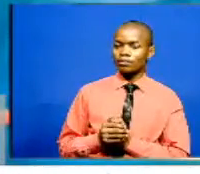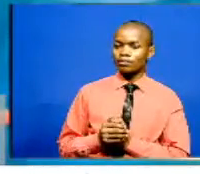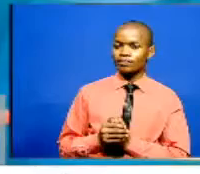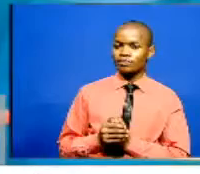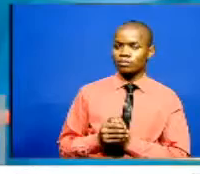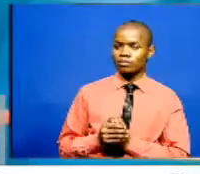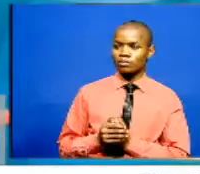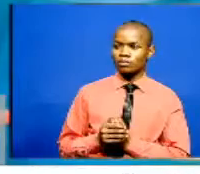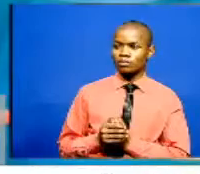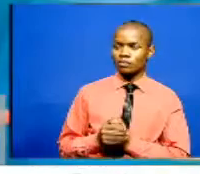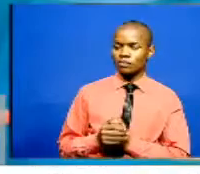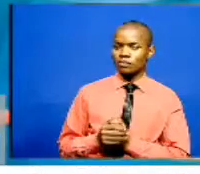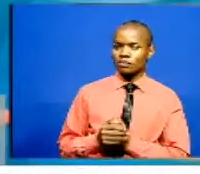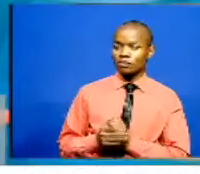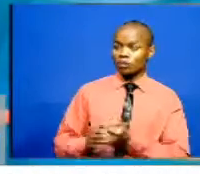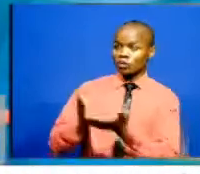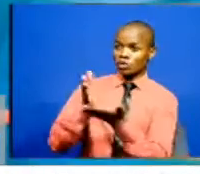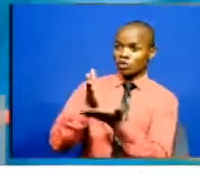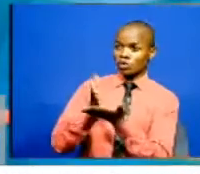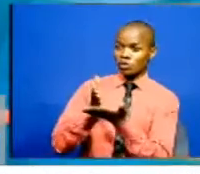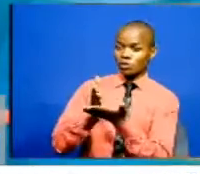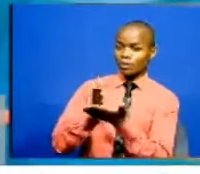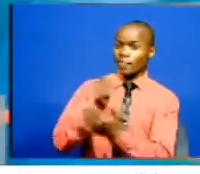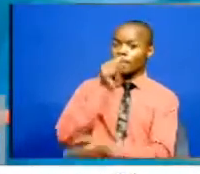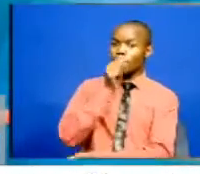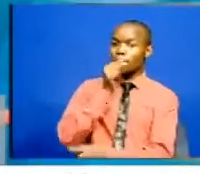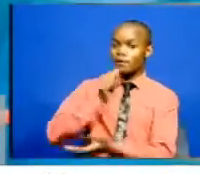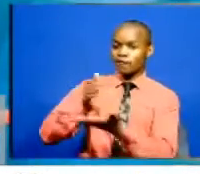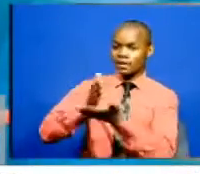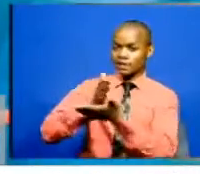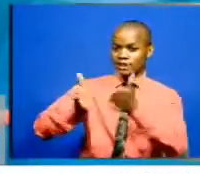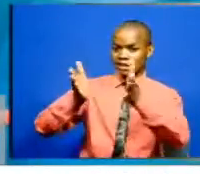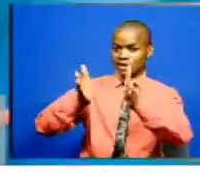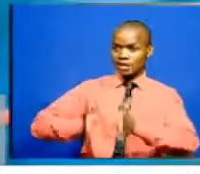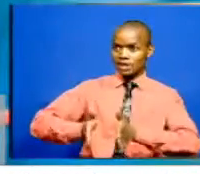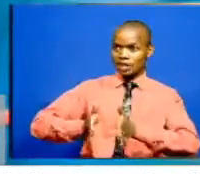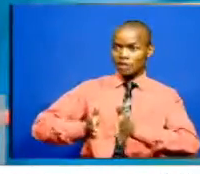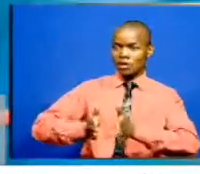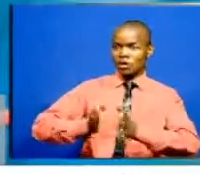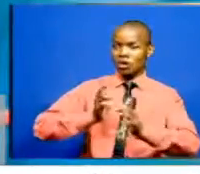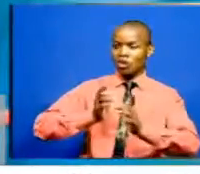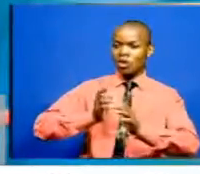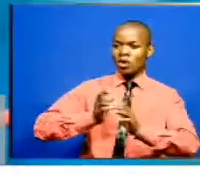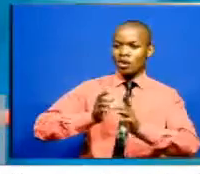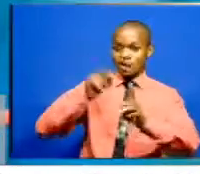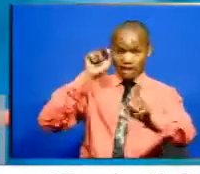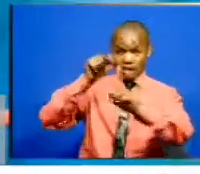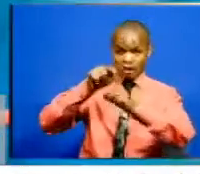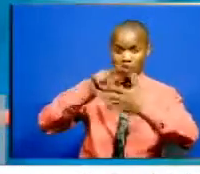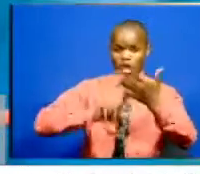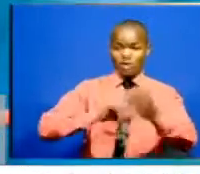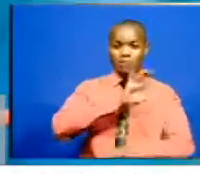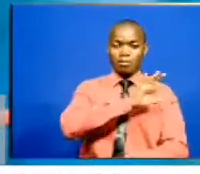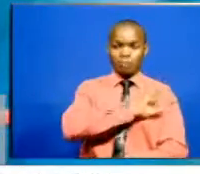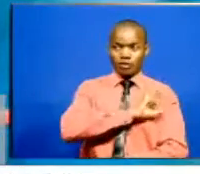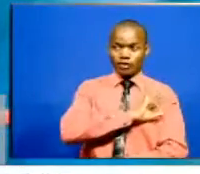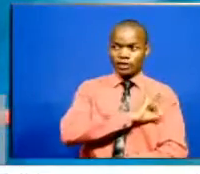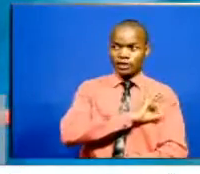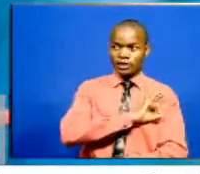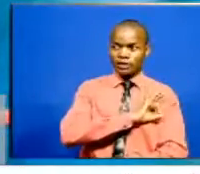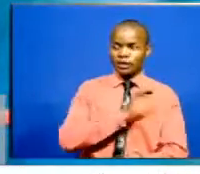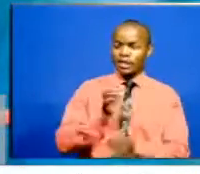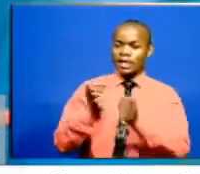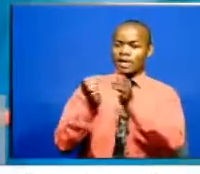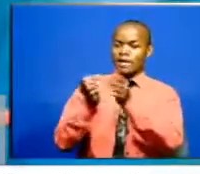because the fact that the private sector is all about profit, right? Yes. If we